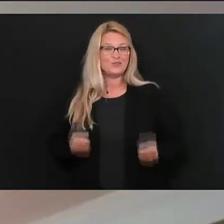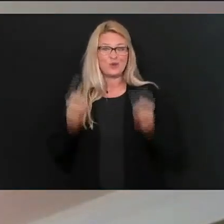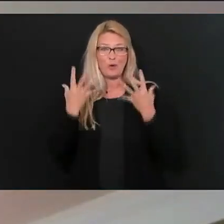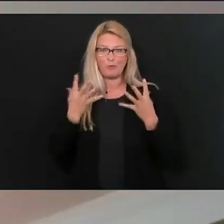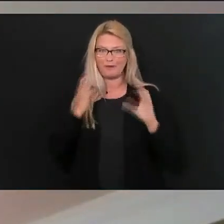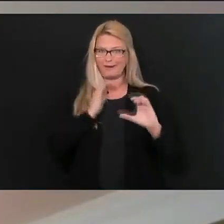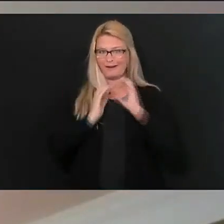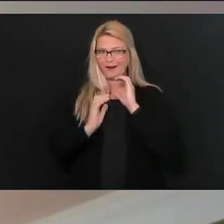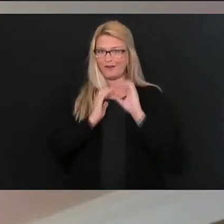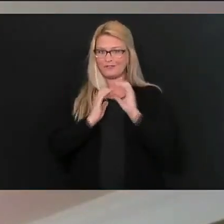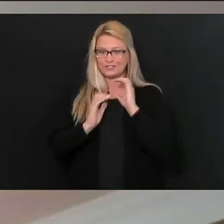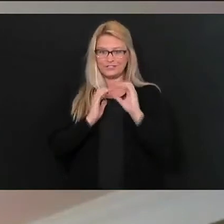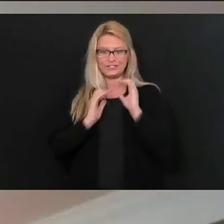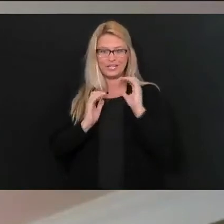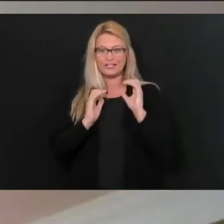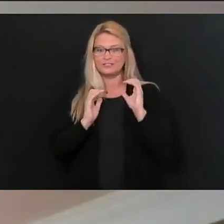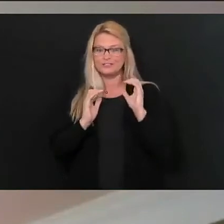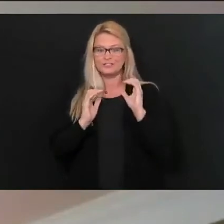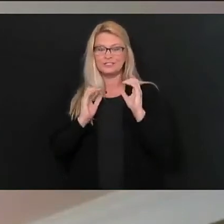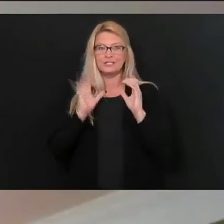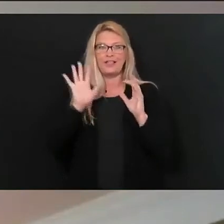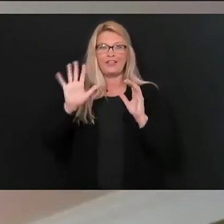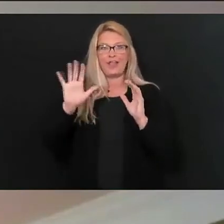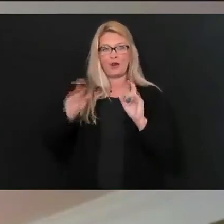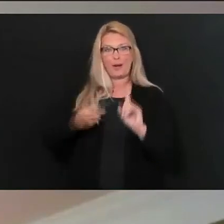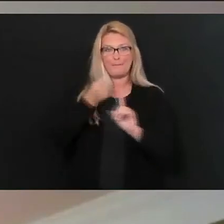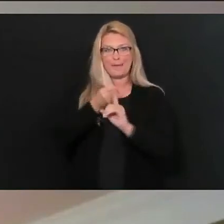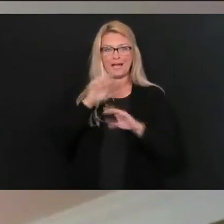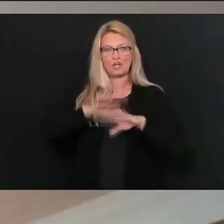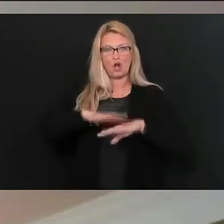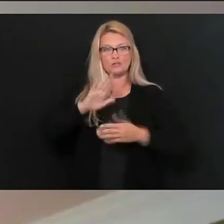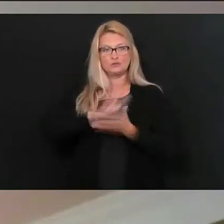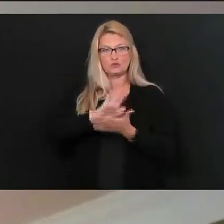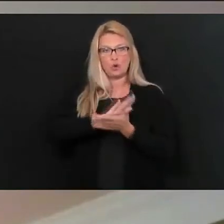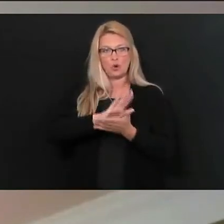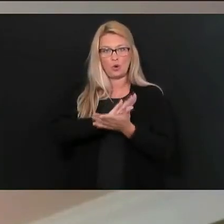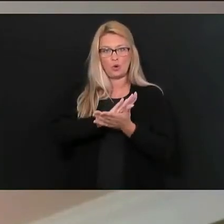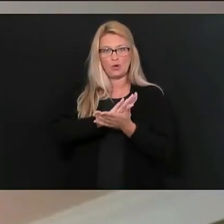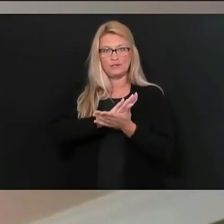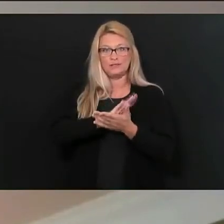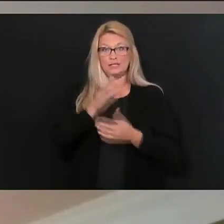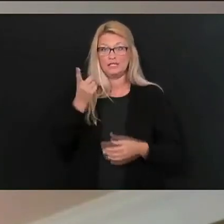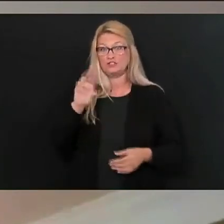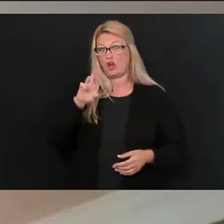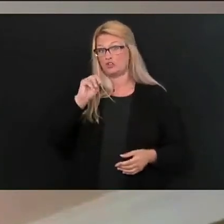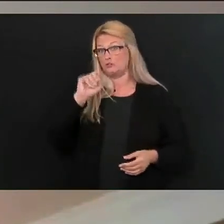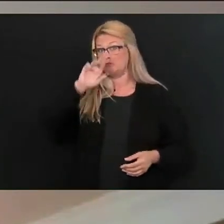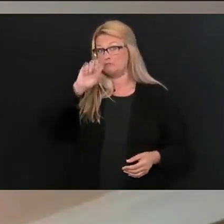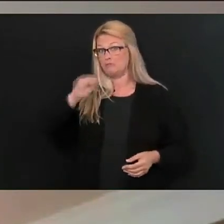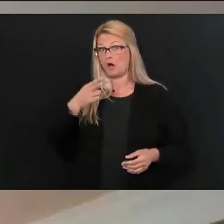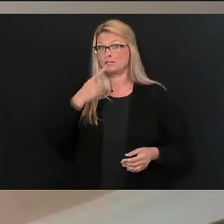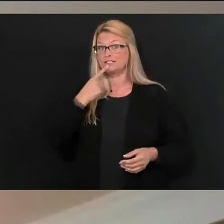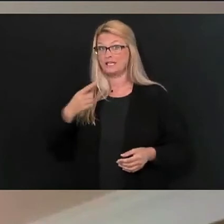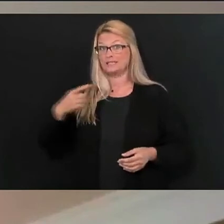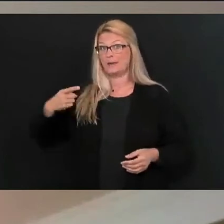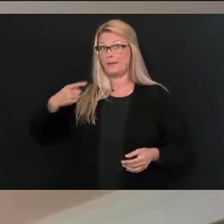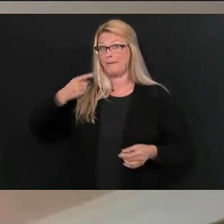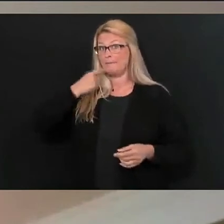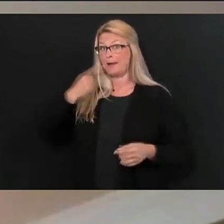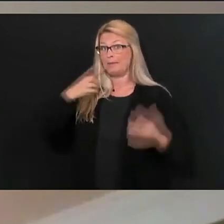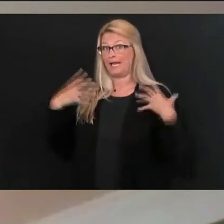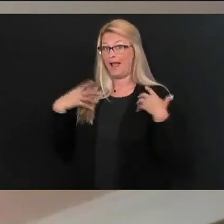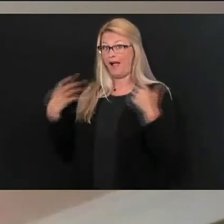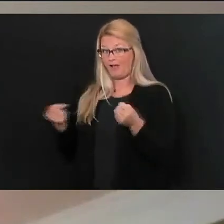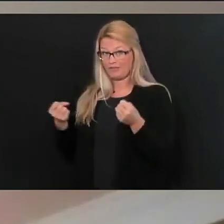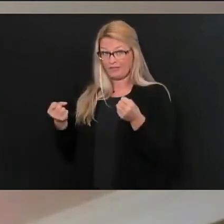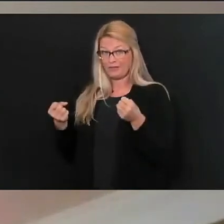been about its effect on school systems, but Dr. Marsh calls the map a public health map, which indicates